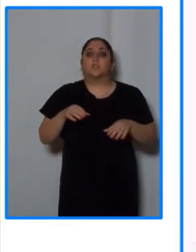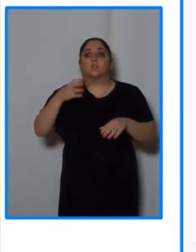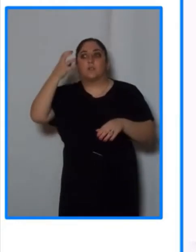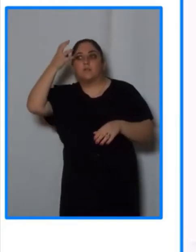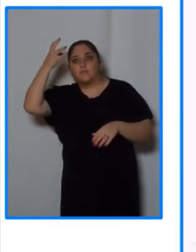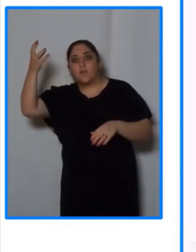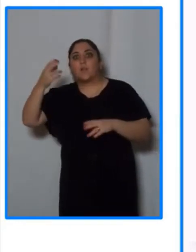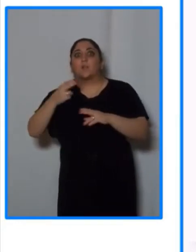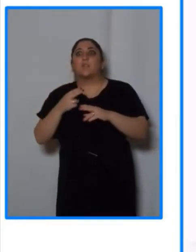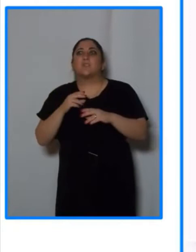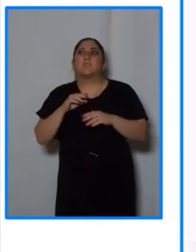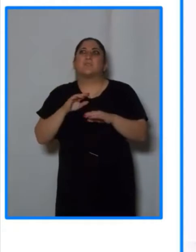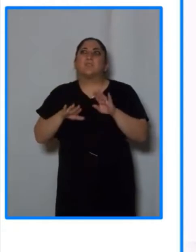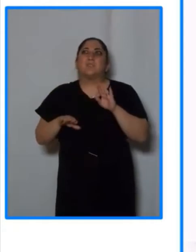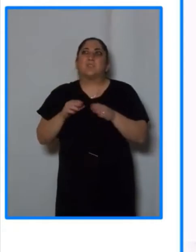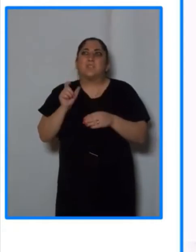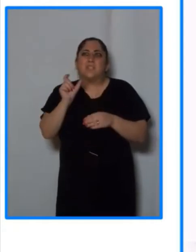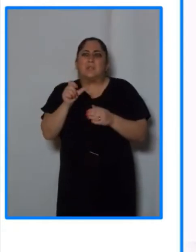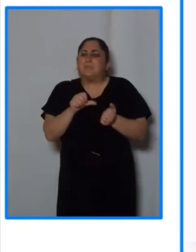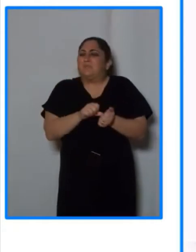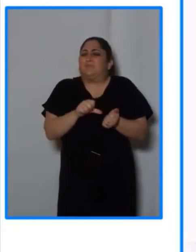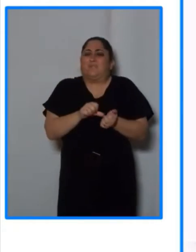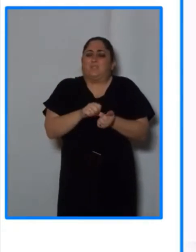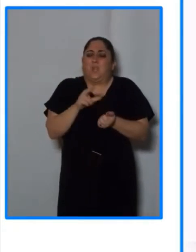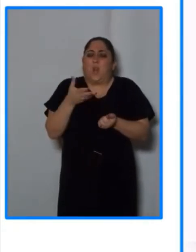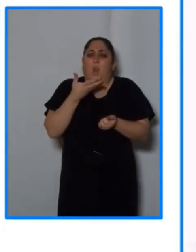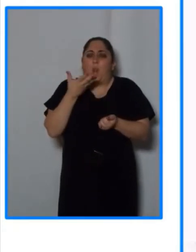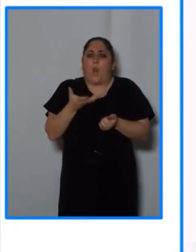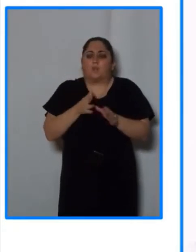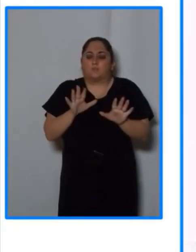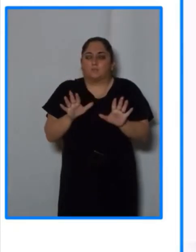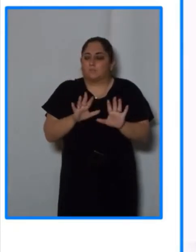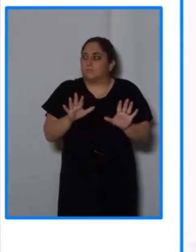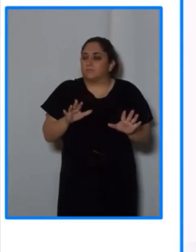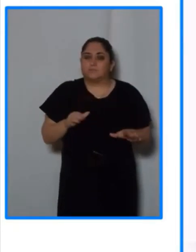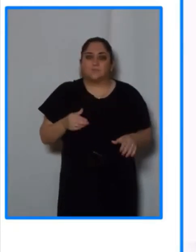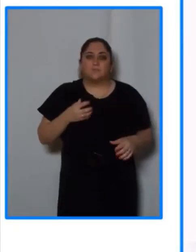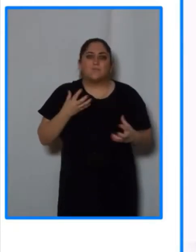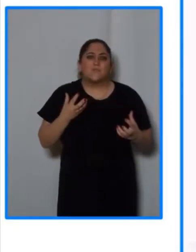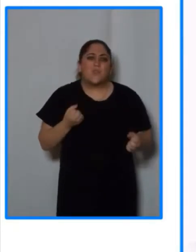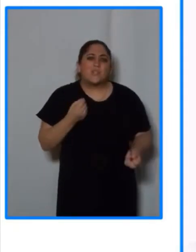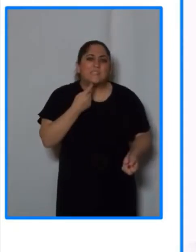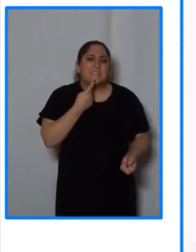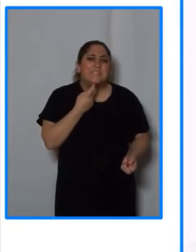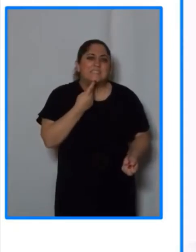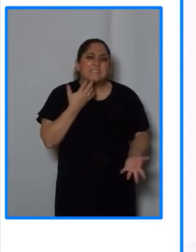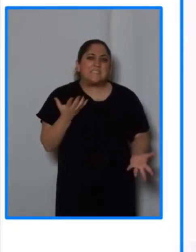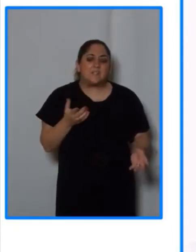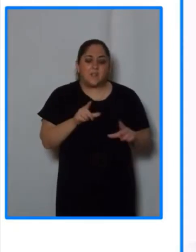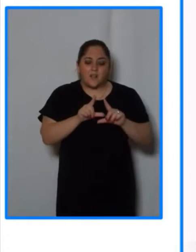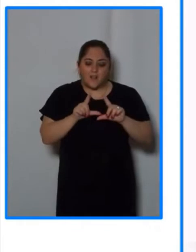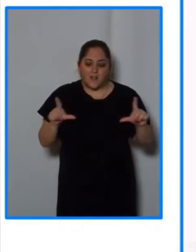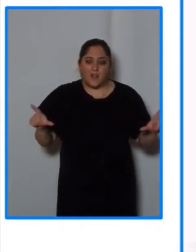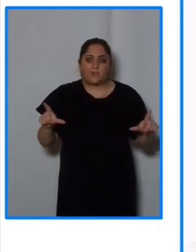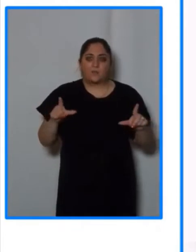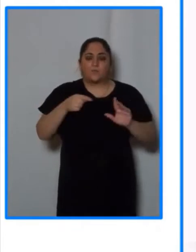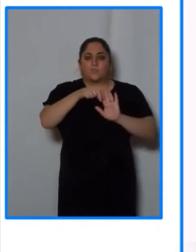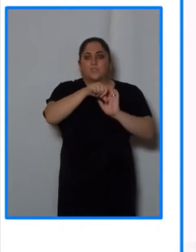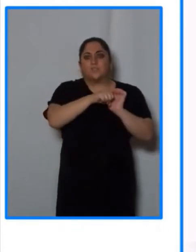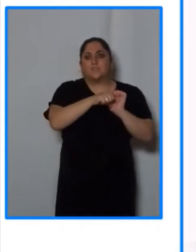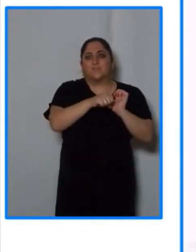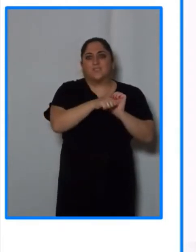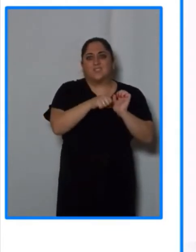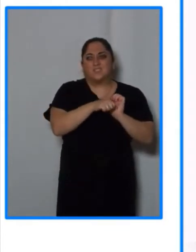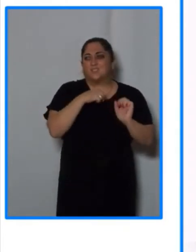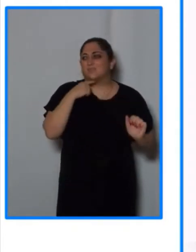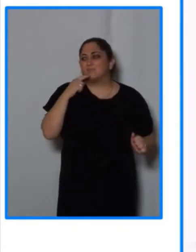very complex language. We are the world champions in complex language. Complex language does not make anyone